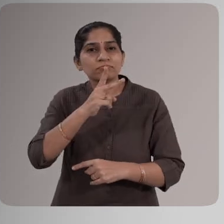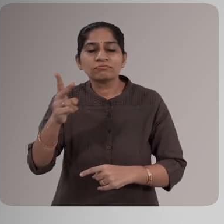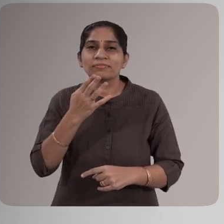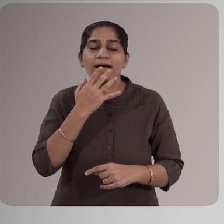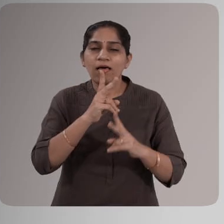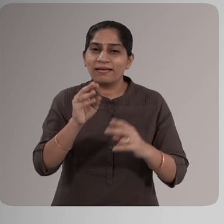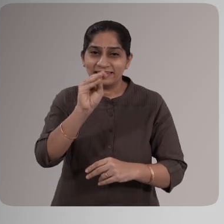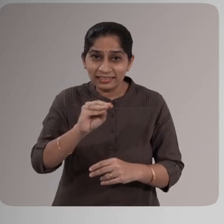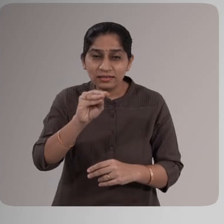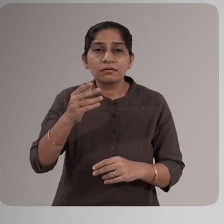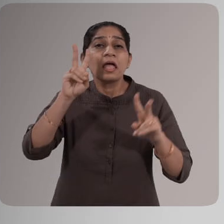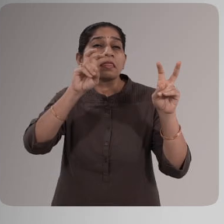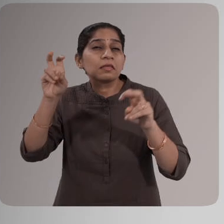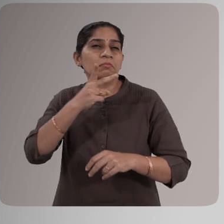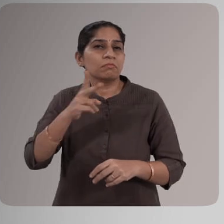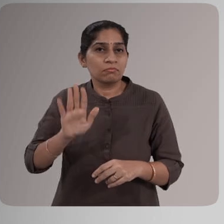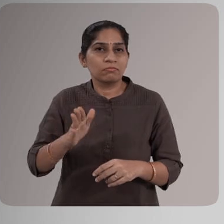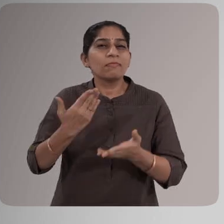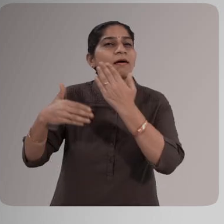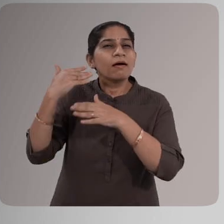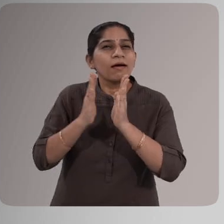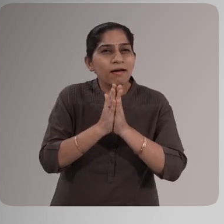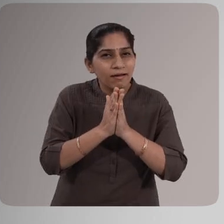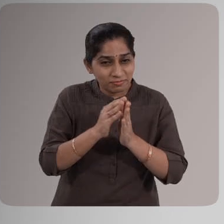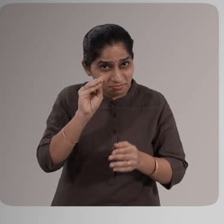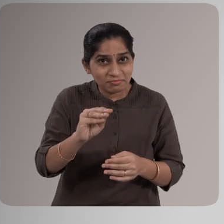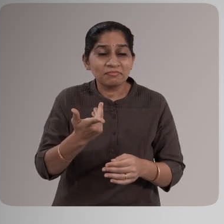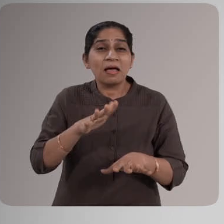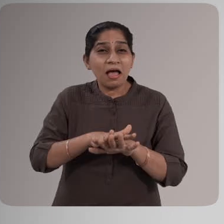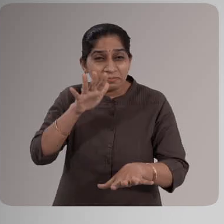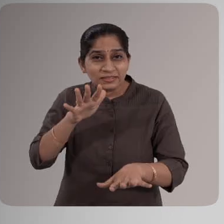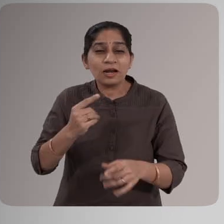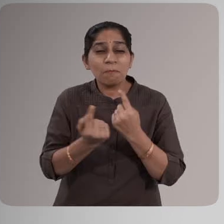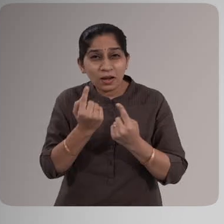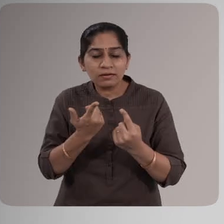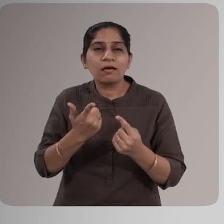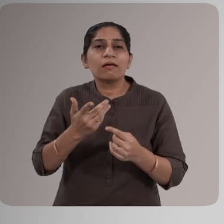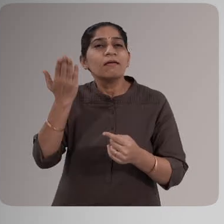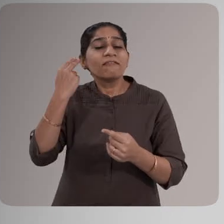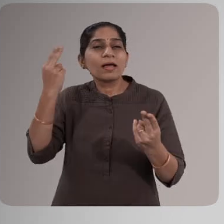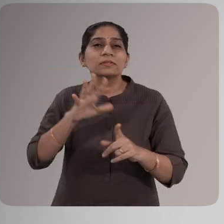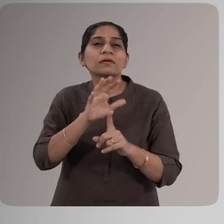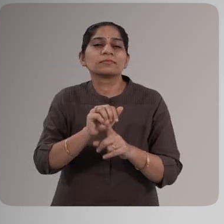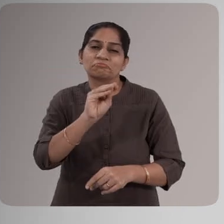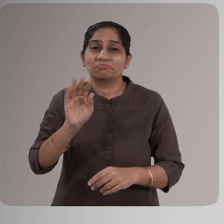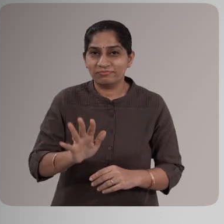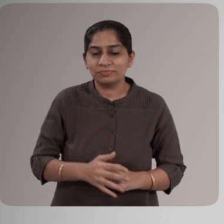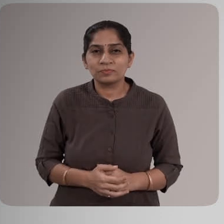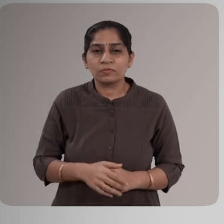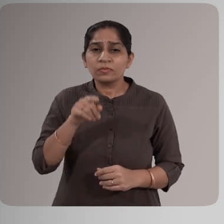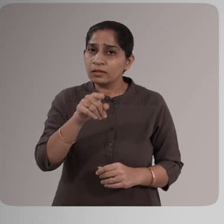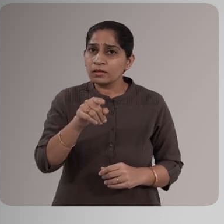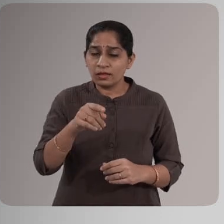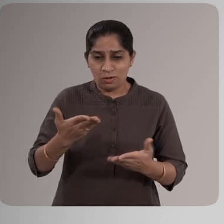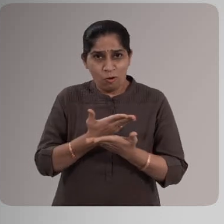of themes. These included mythological, political, abstract and popular culture references, among others. They